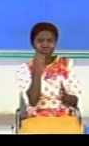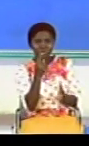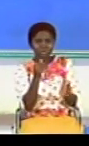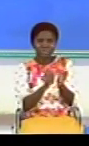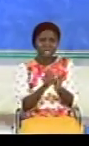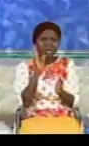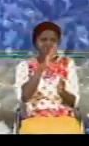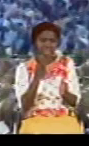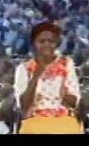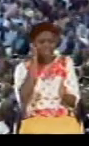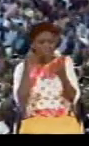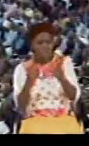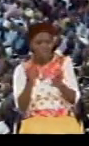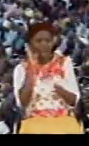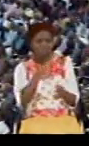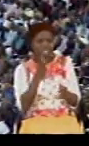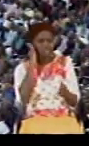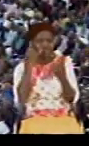away.